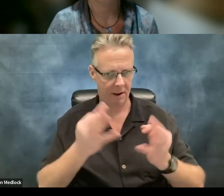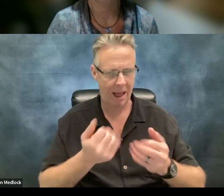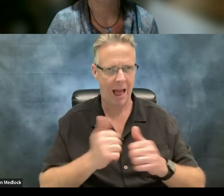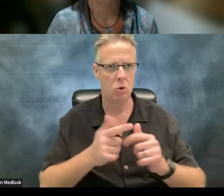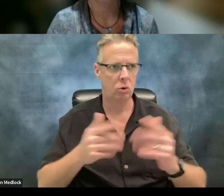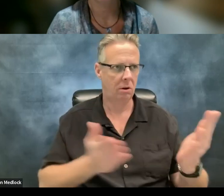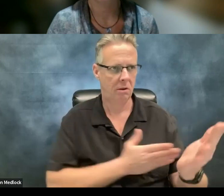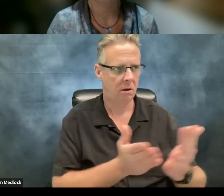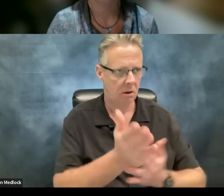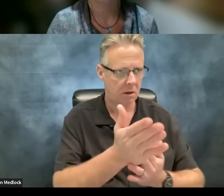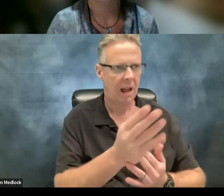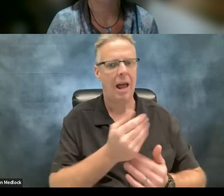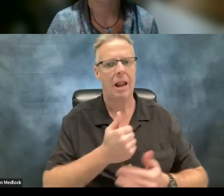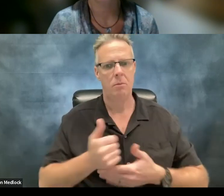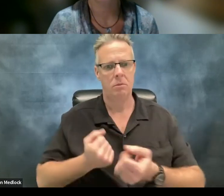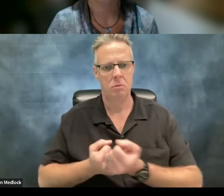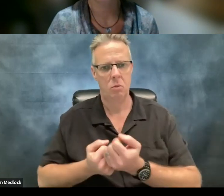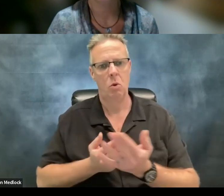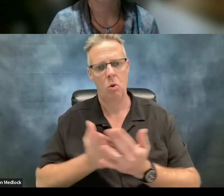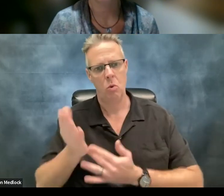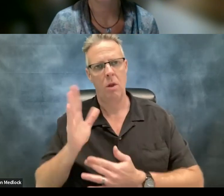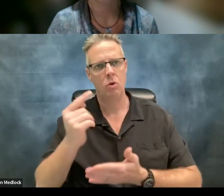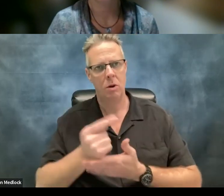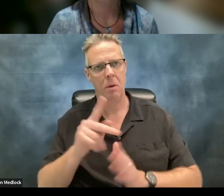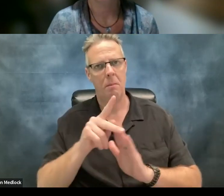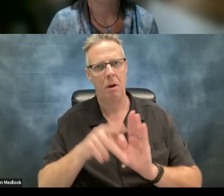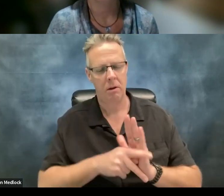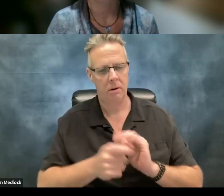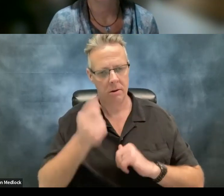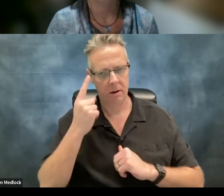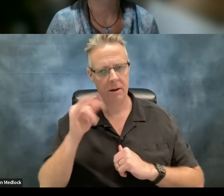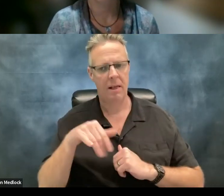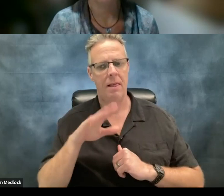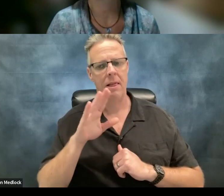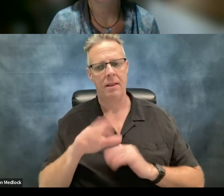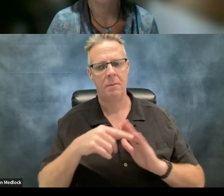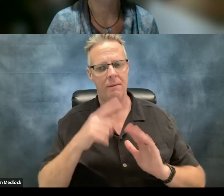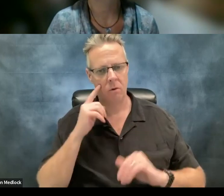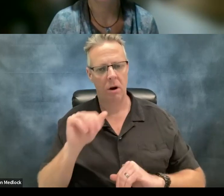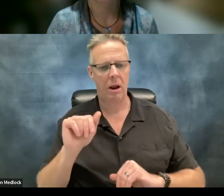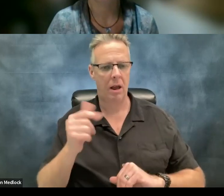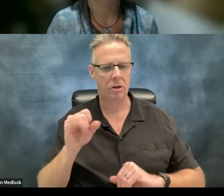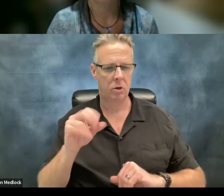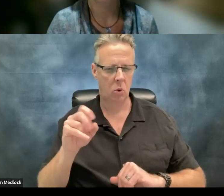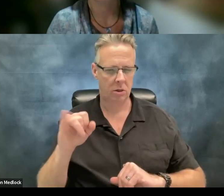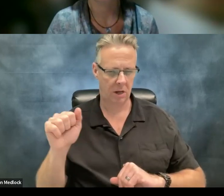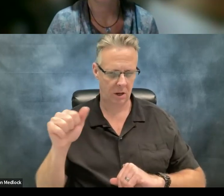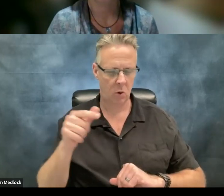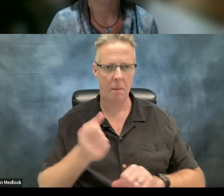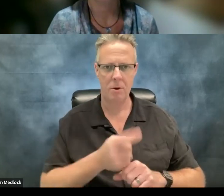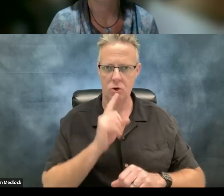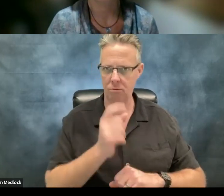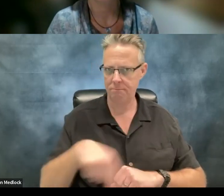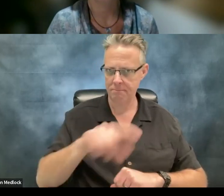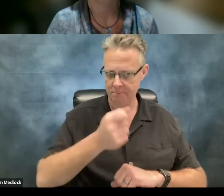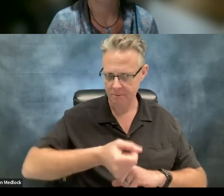and advocacy towards treatment policies that acknowledge the symptom of anosognosia. You want society to understand